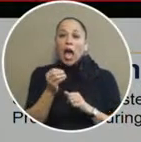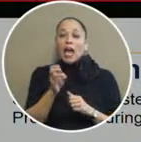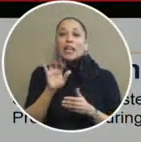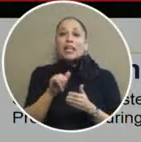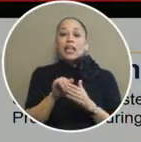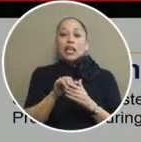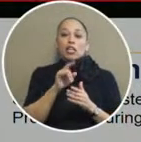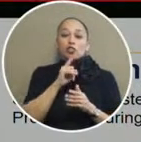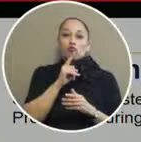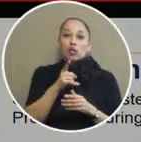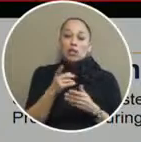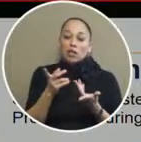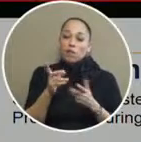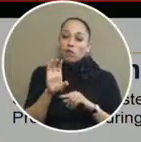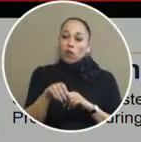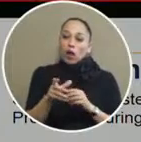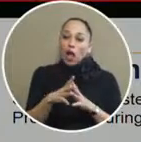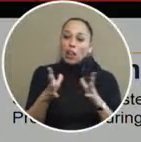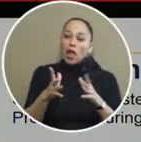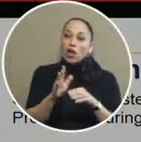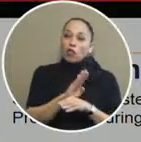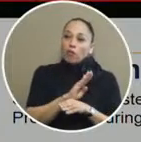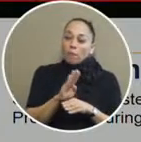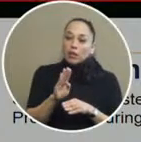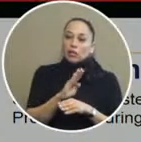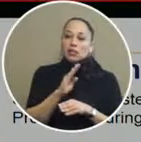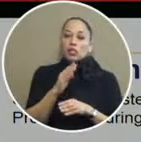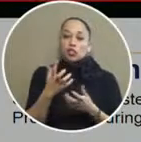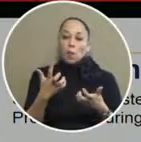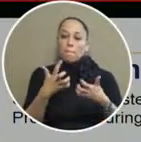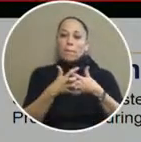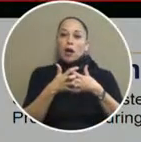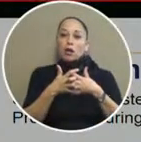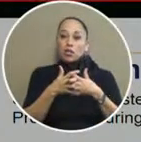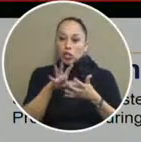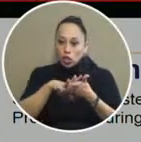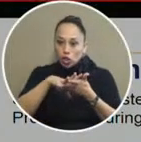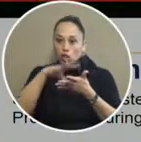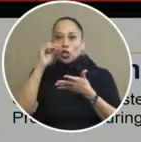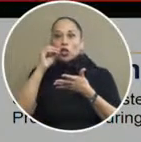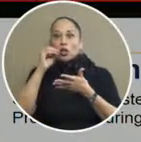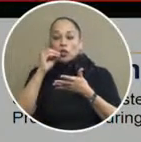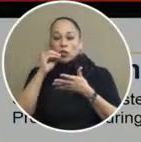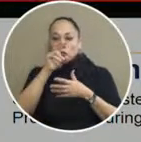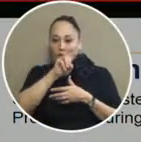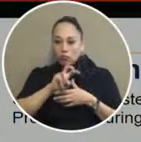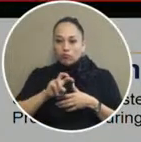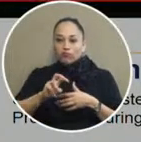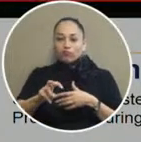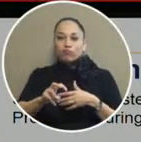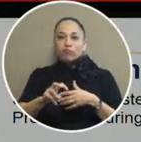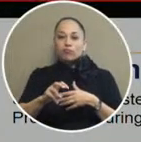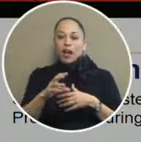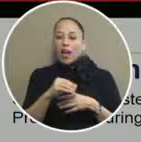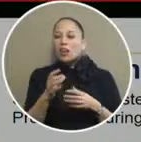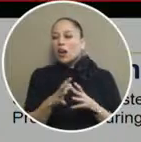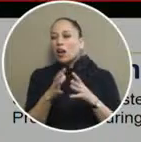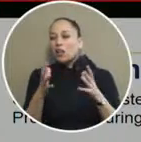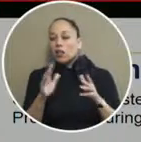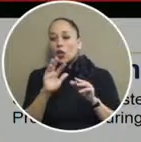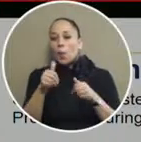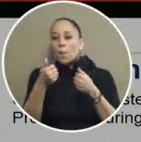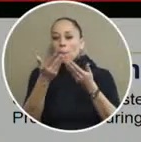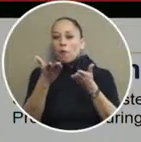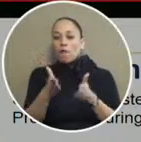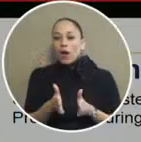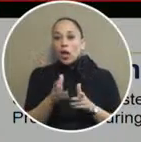it's actually forced many of these businesses to partner, to learn, to integrate. And many of our